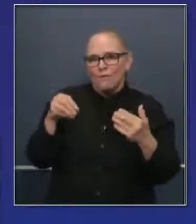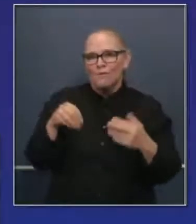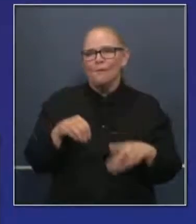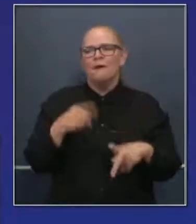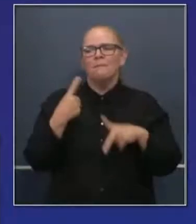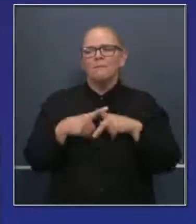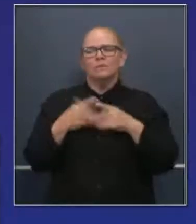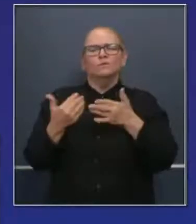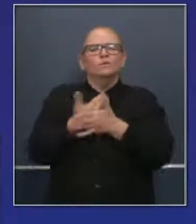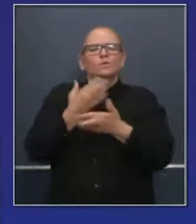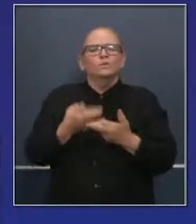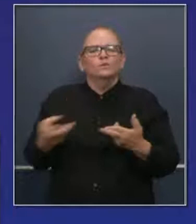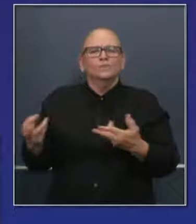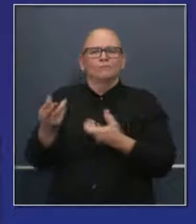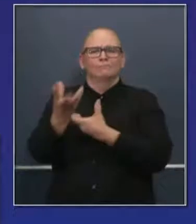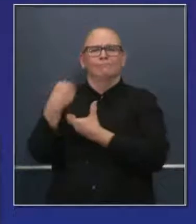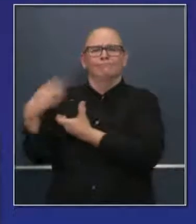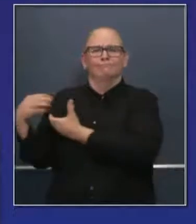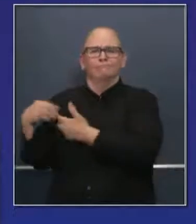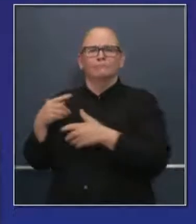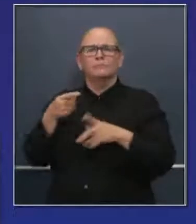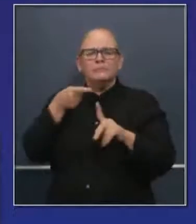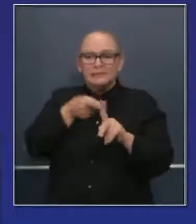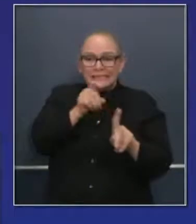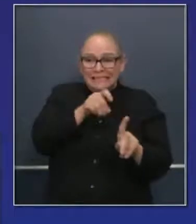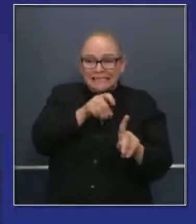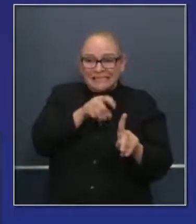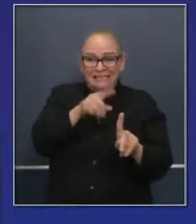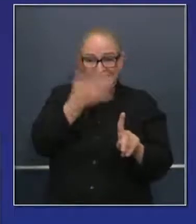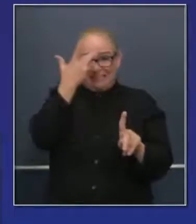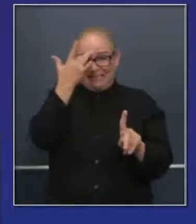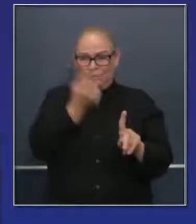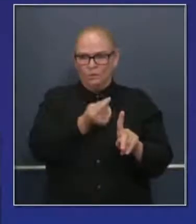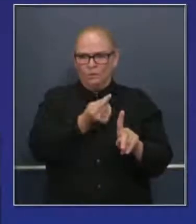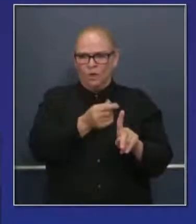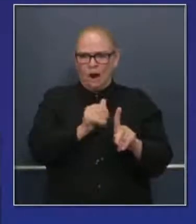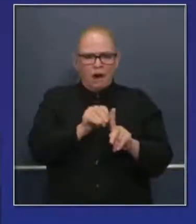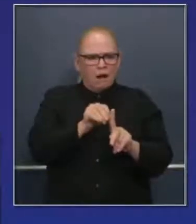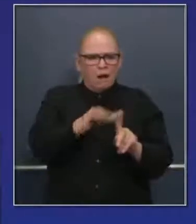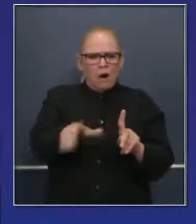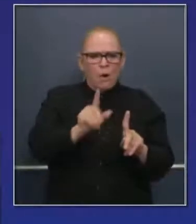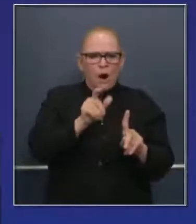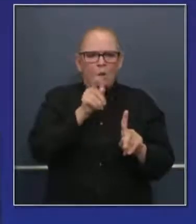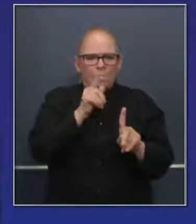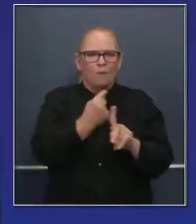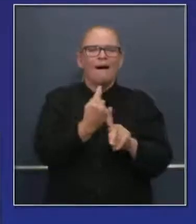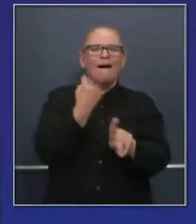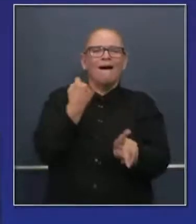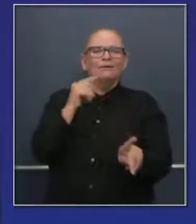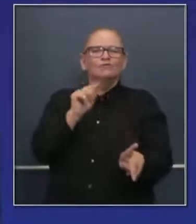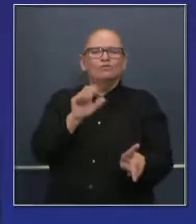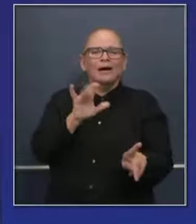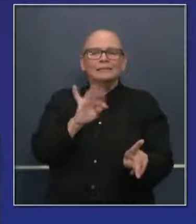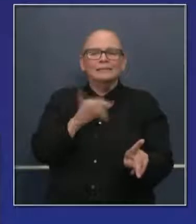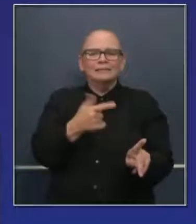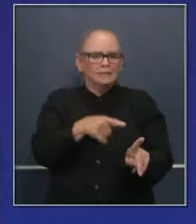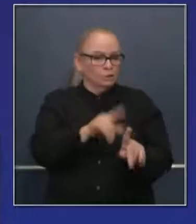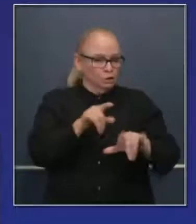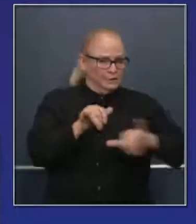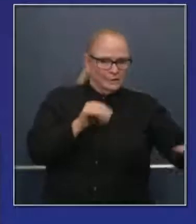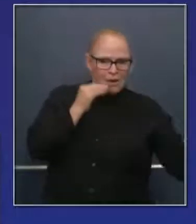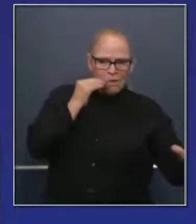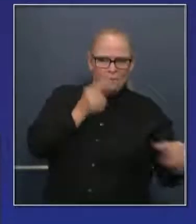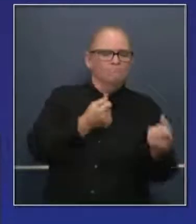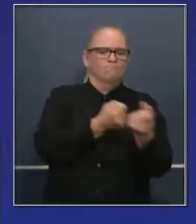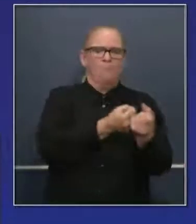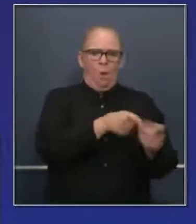contact tracing, and for our isolation and quarantine efforts. In addition to that, we have been able to, and I want to thank